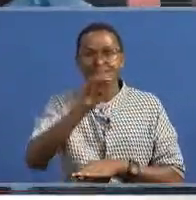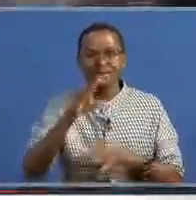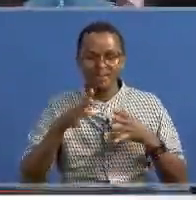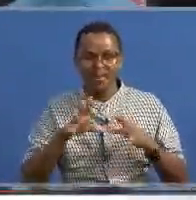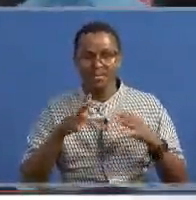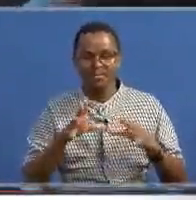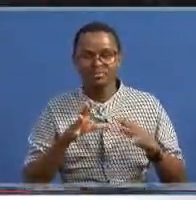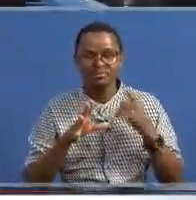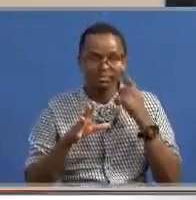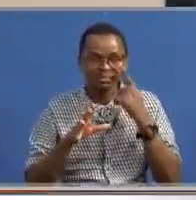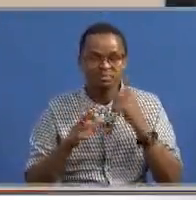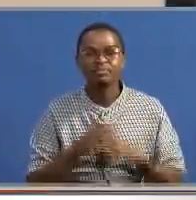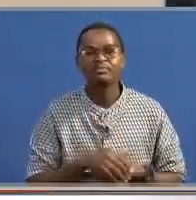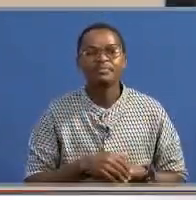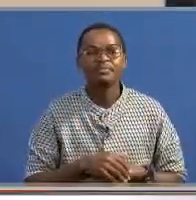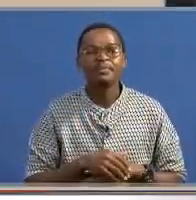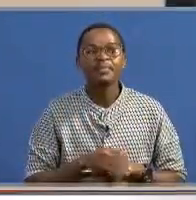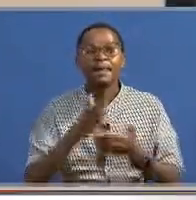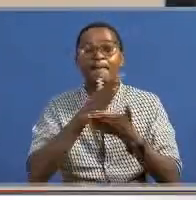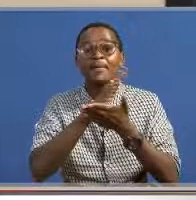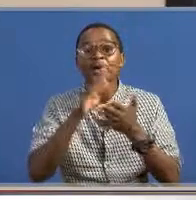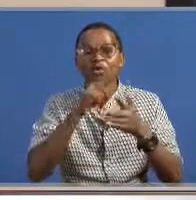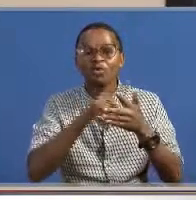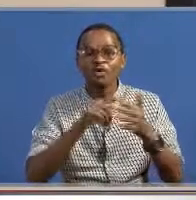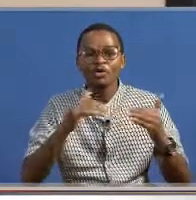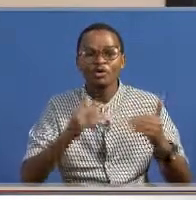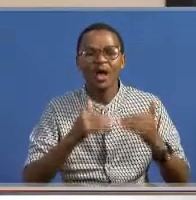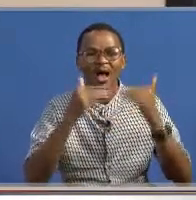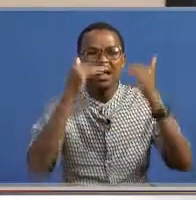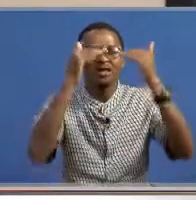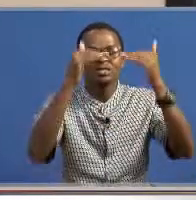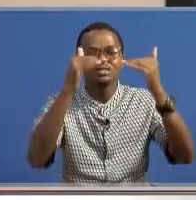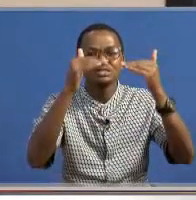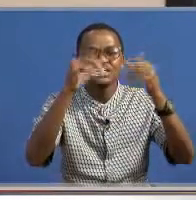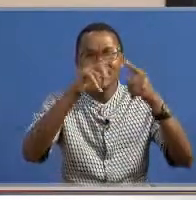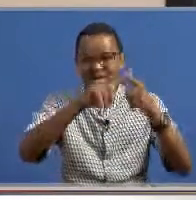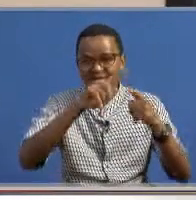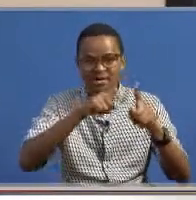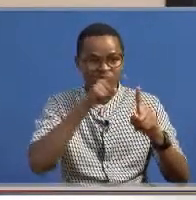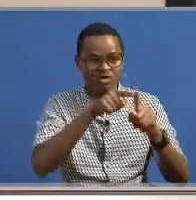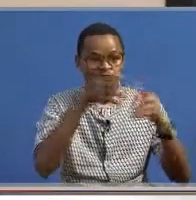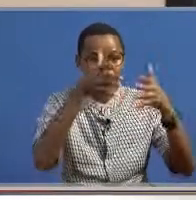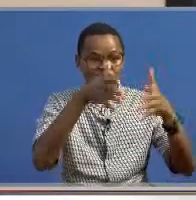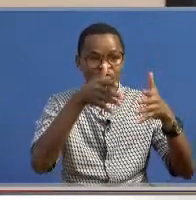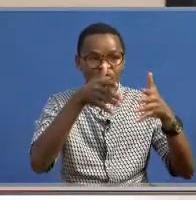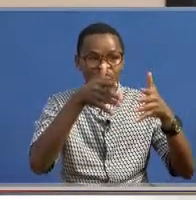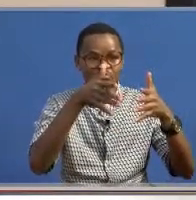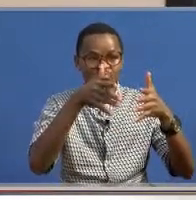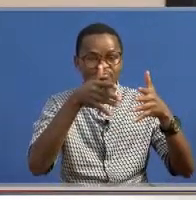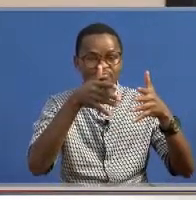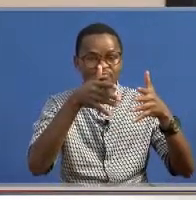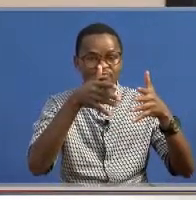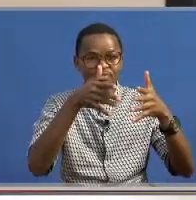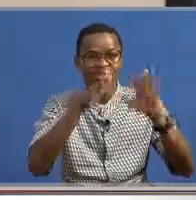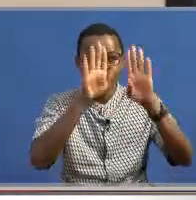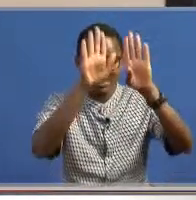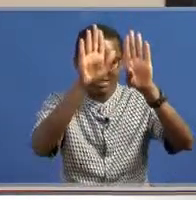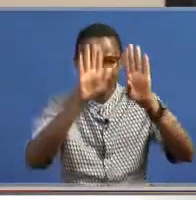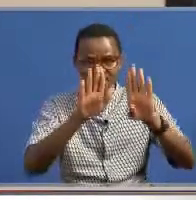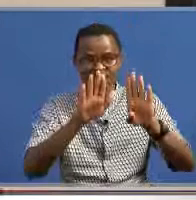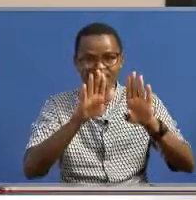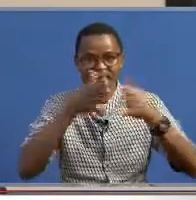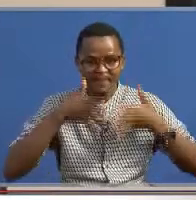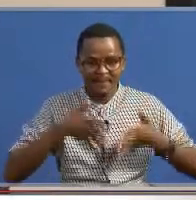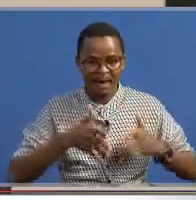Kenyans. Part of what we're promoting is, in addition to this pentavalent, there is need for